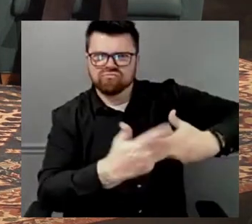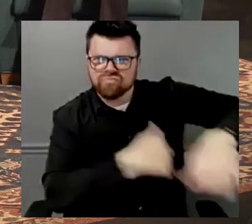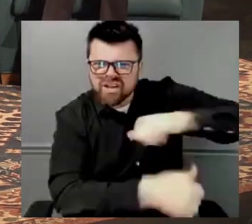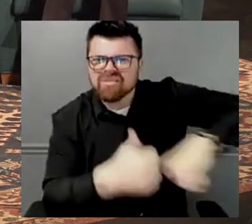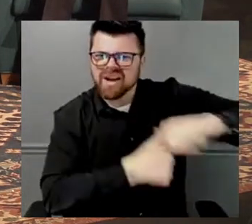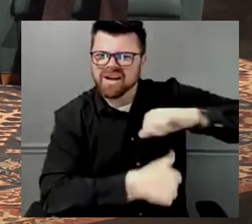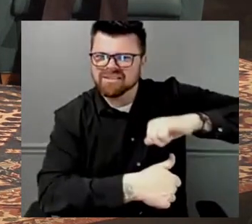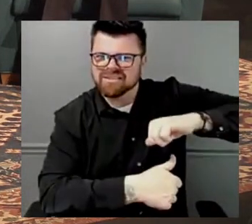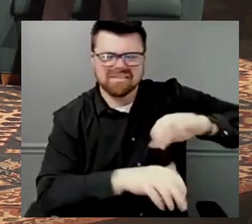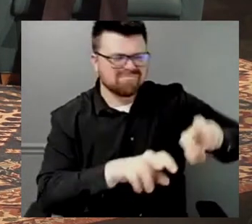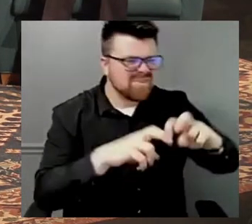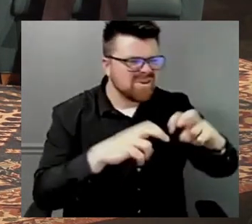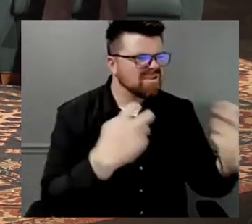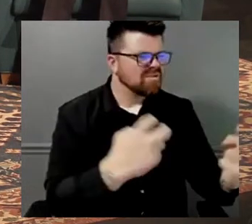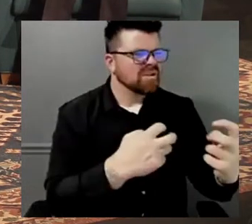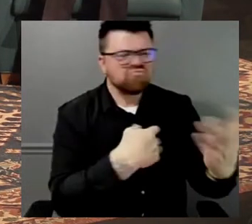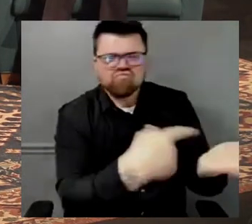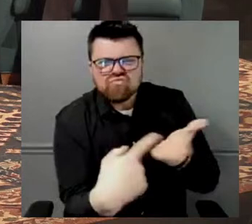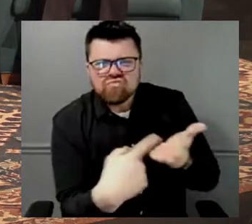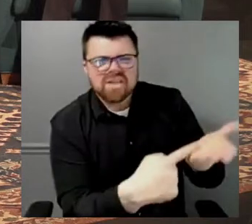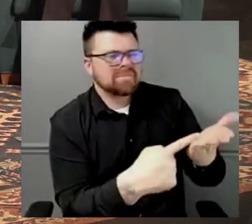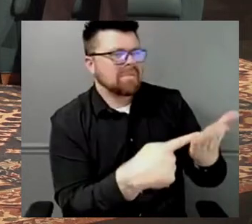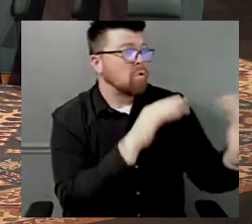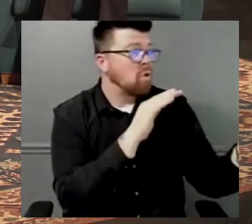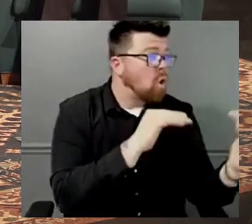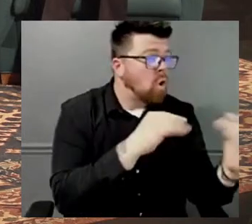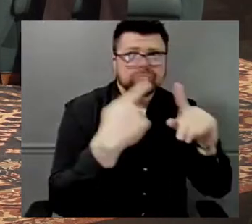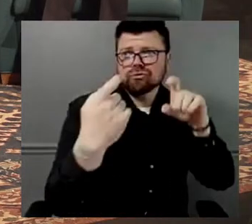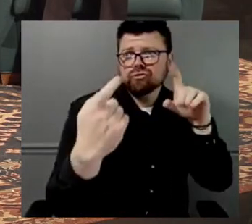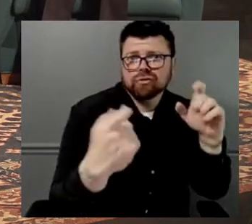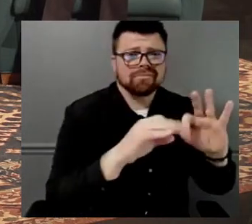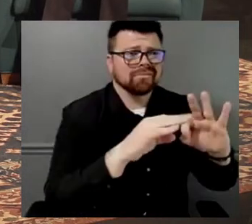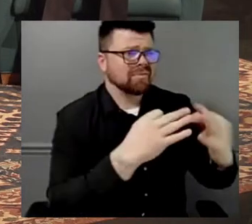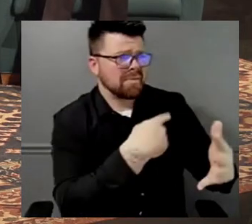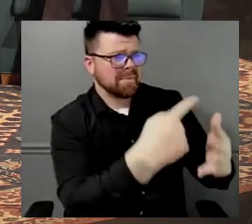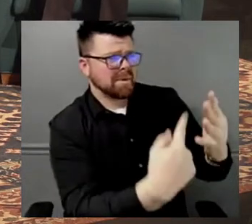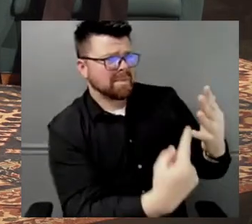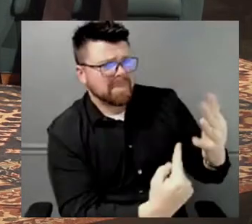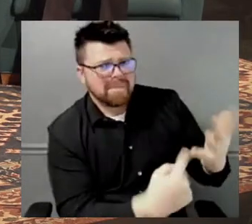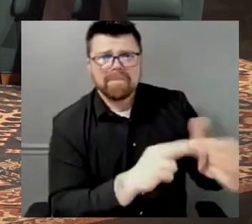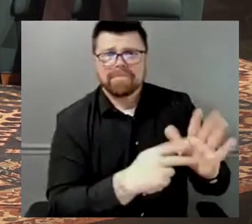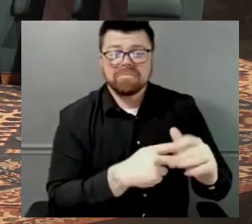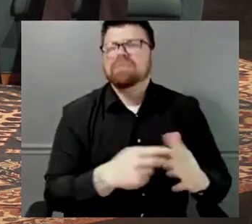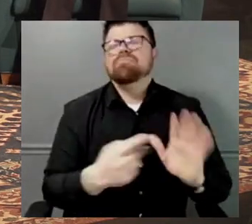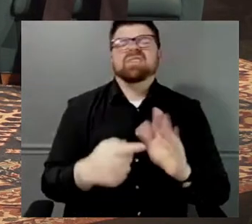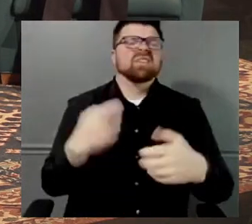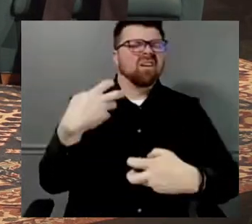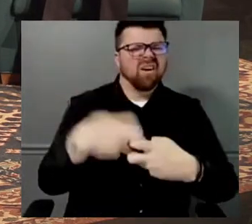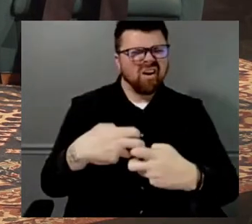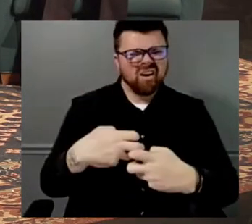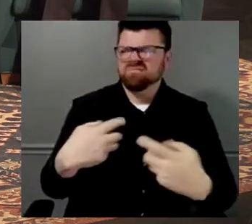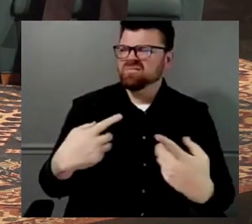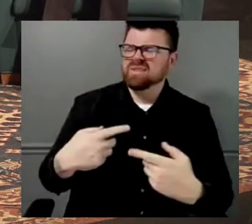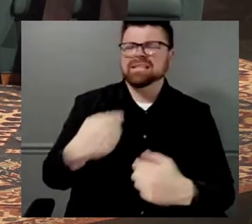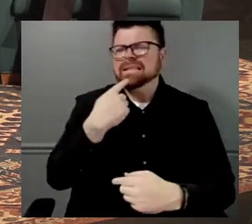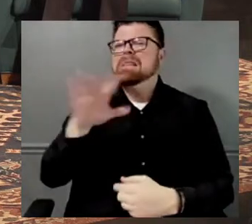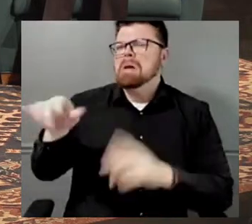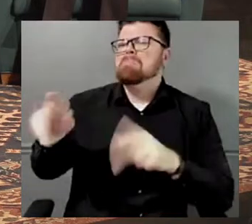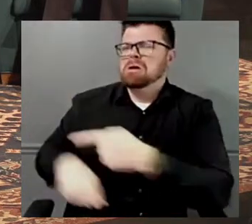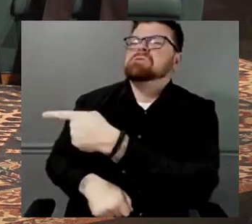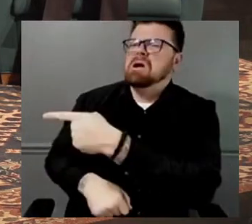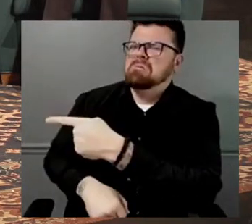to you. If you've talked about that, it's very difficult to just say, oh, well, this justice is such and such, and just put them